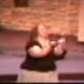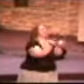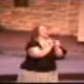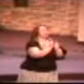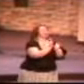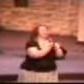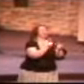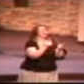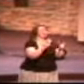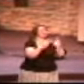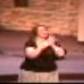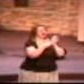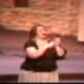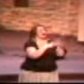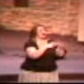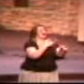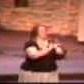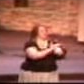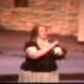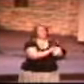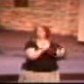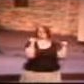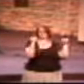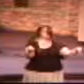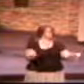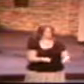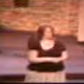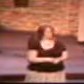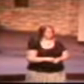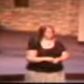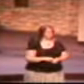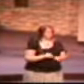a mascot of the lamb I'll save you time there's not one